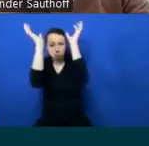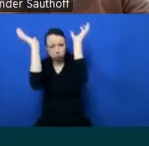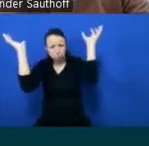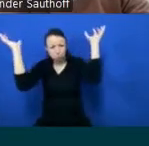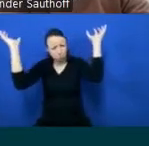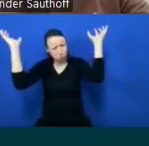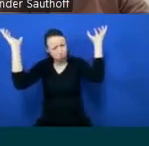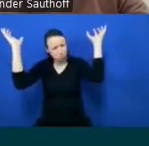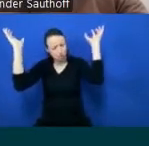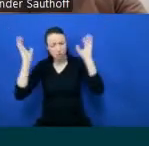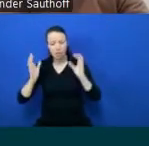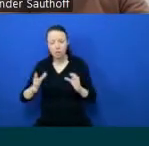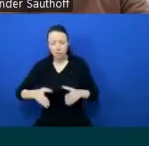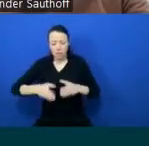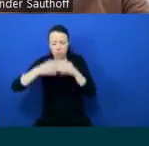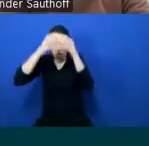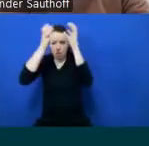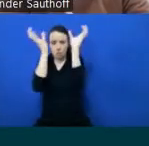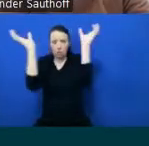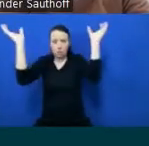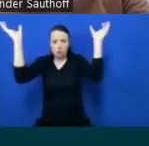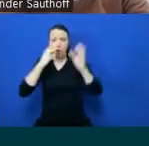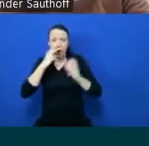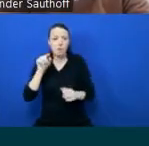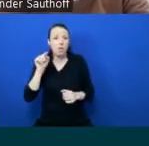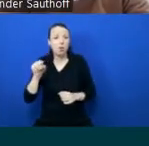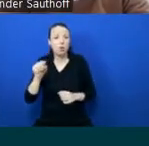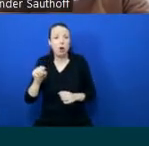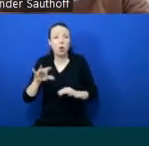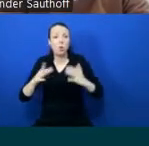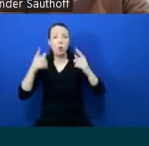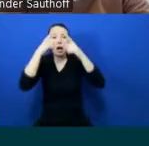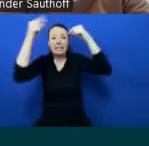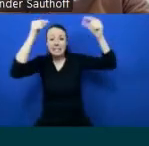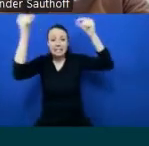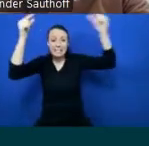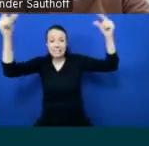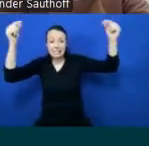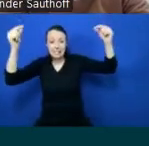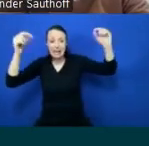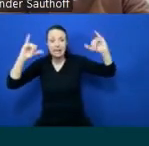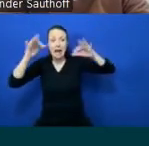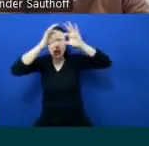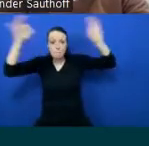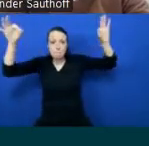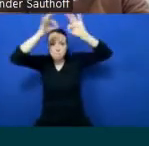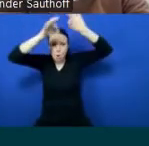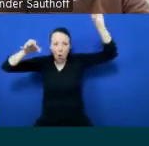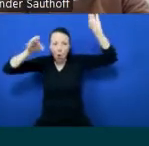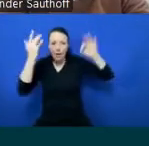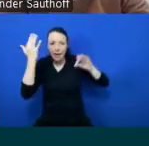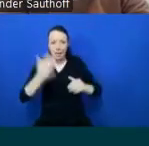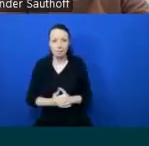and which is the tree crown, if you want. So the canopy plan is a strategic part of